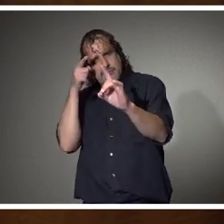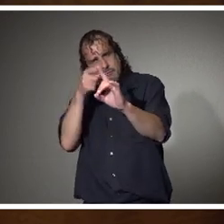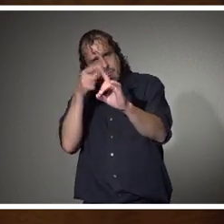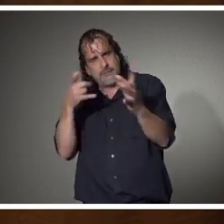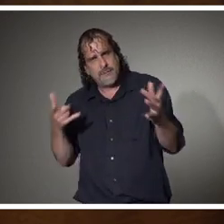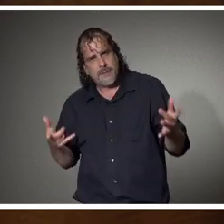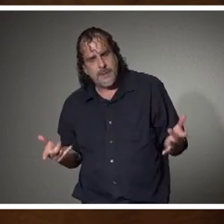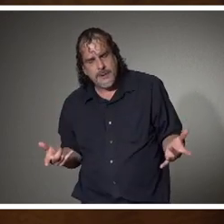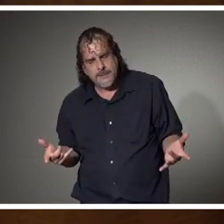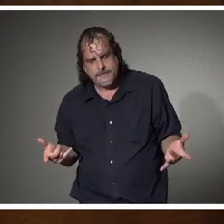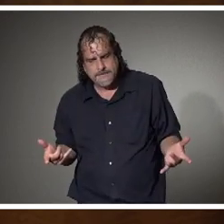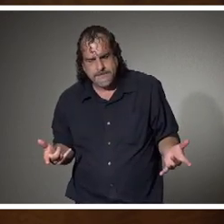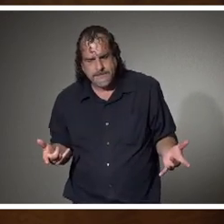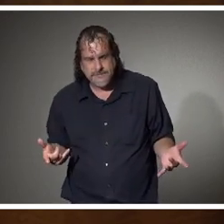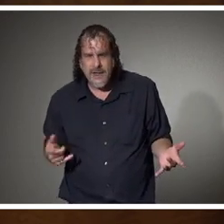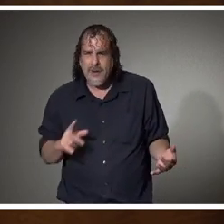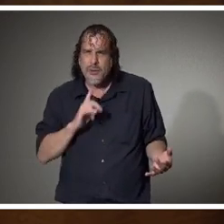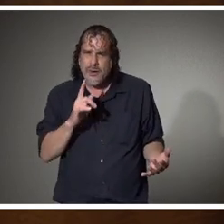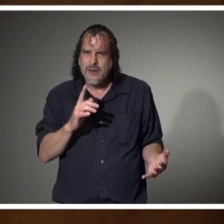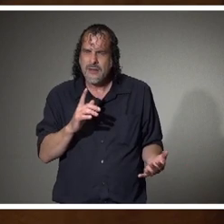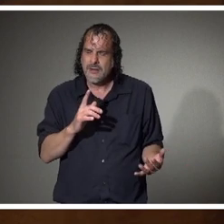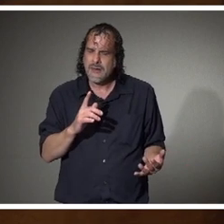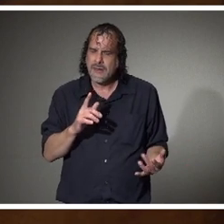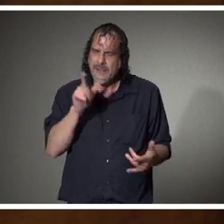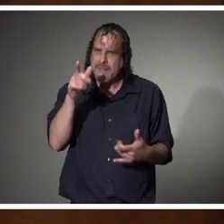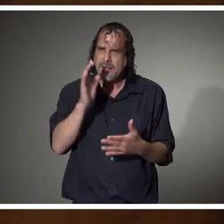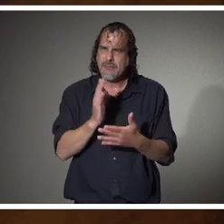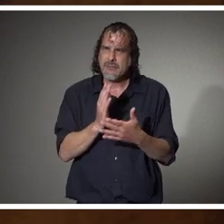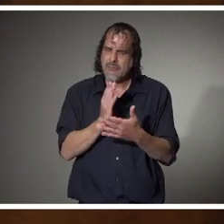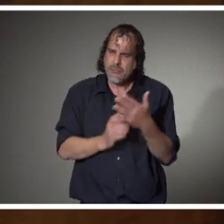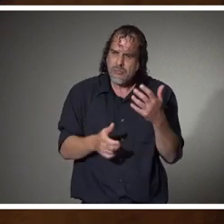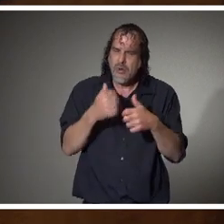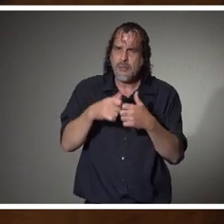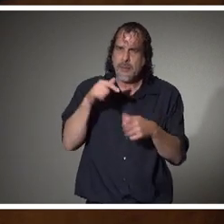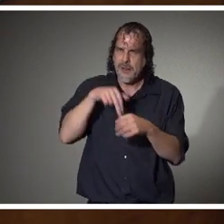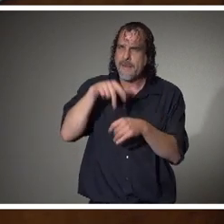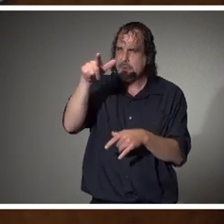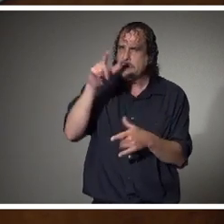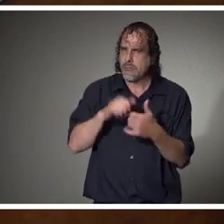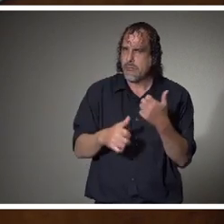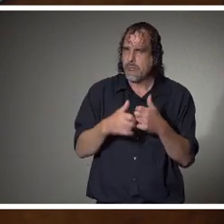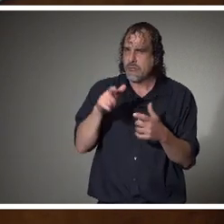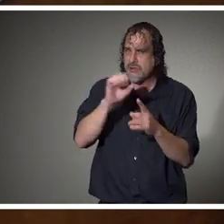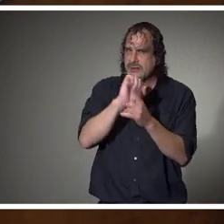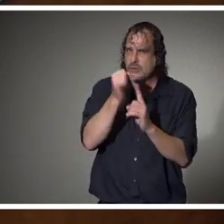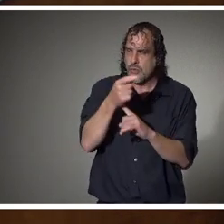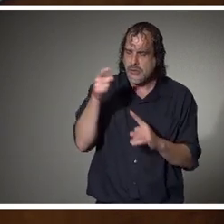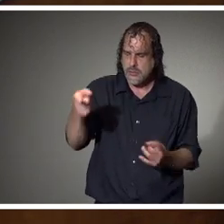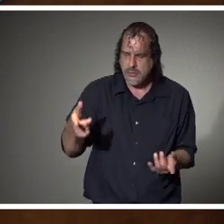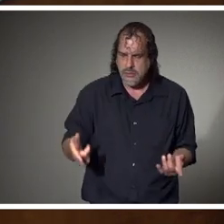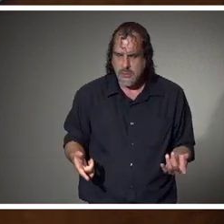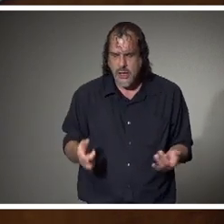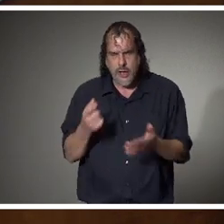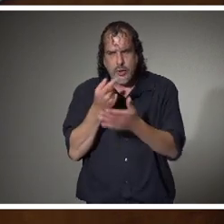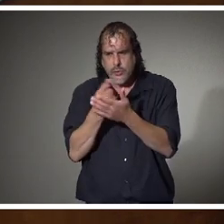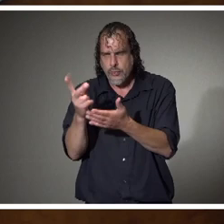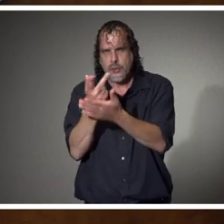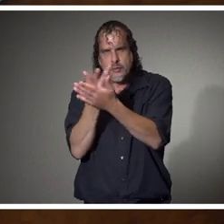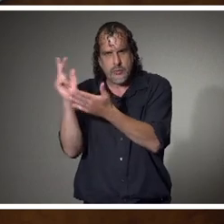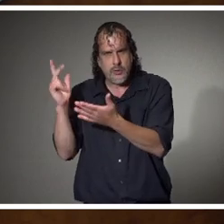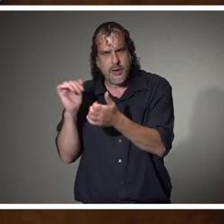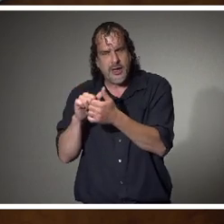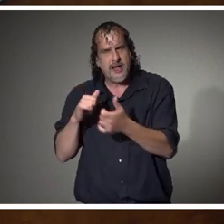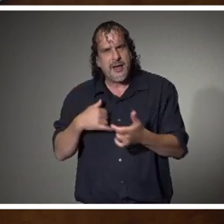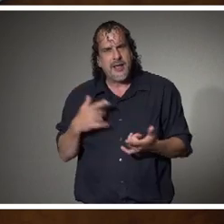somewhat disturbing about this whole crisis is just a few weeks ago, and this is primarily dealt